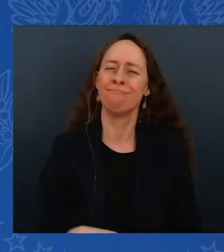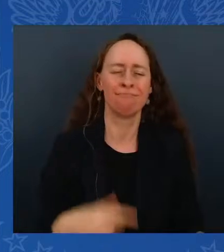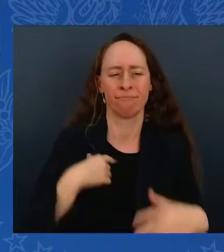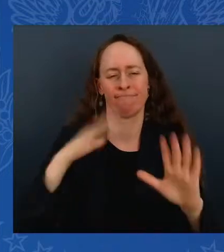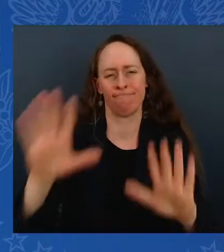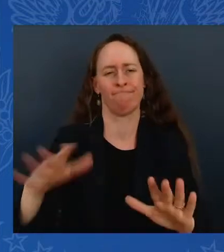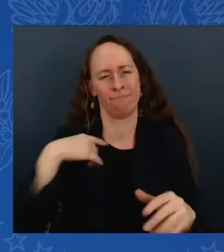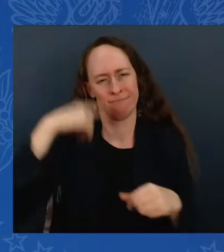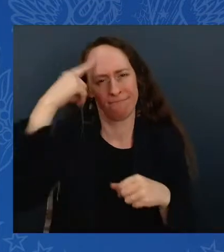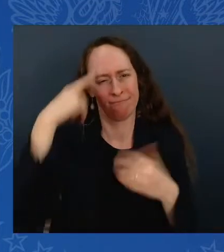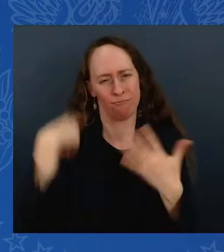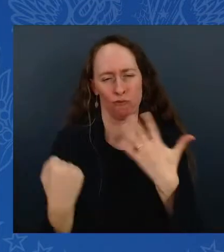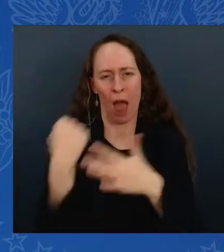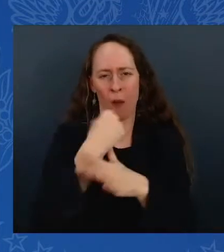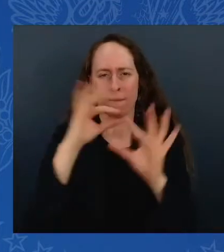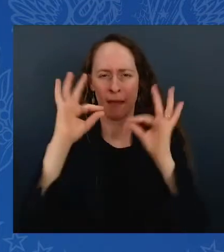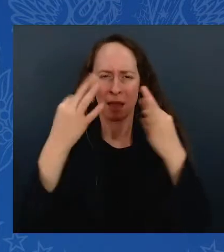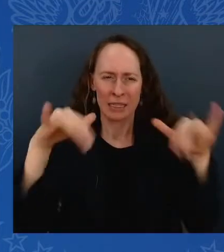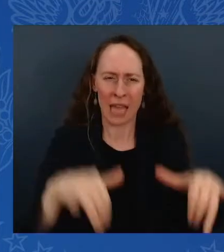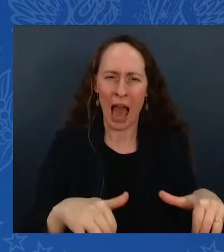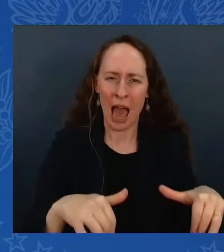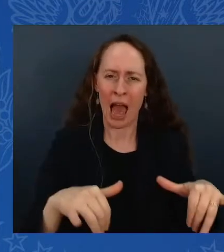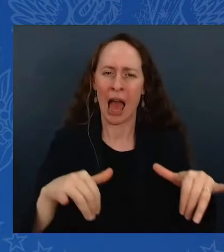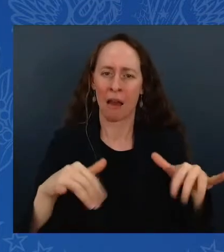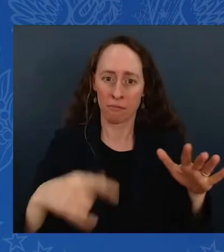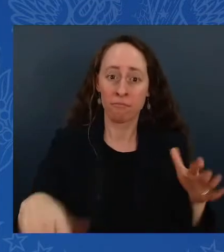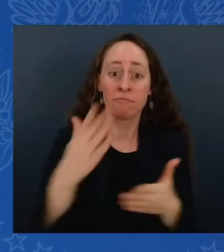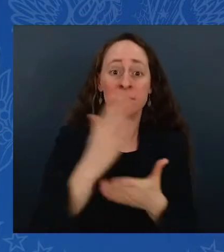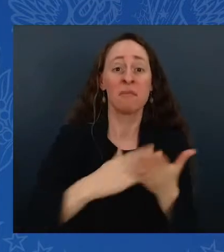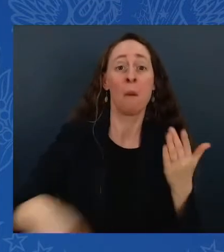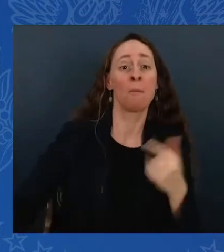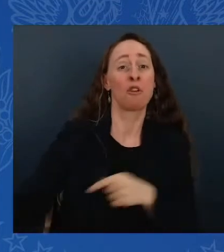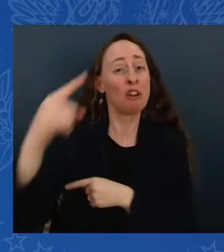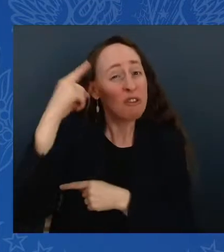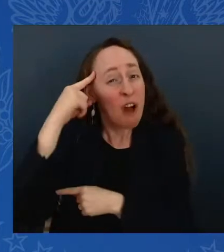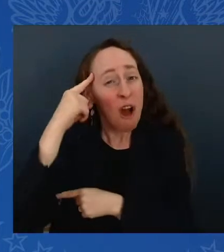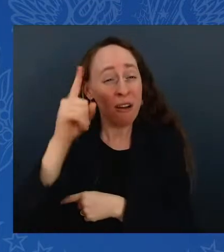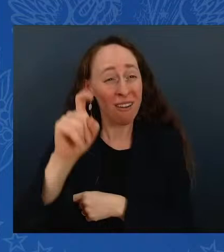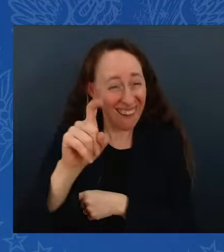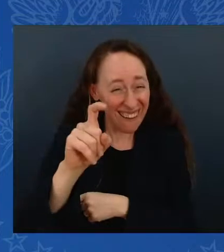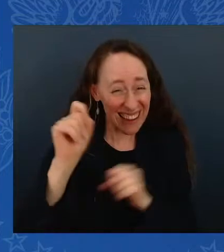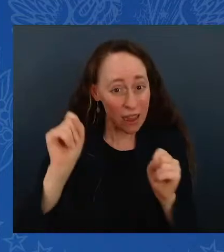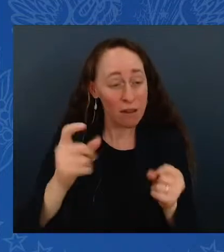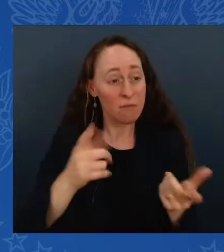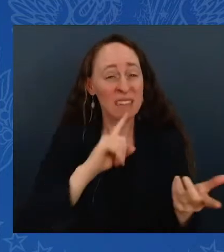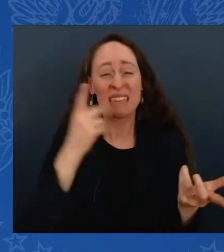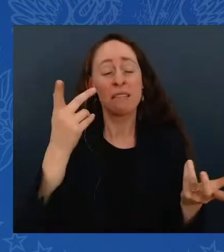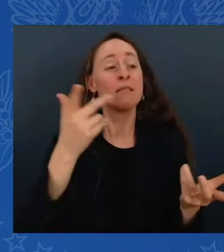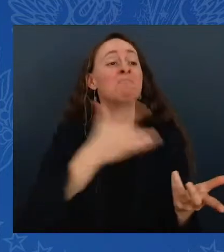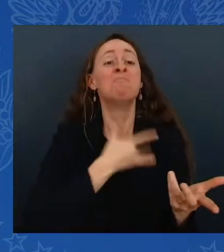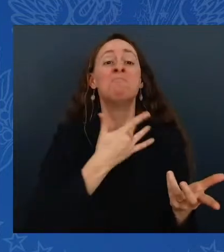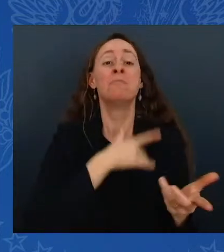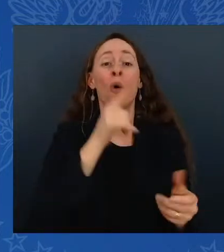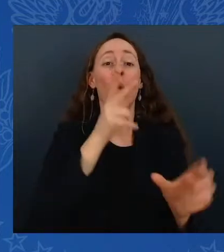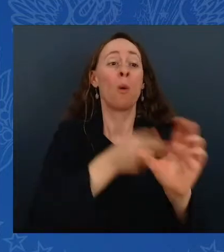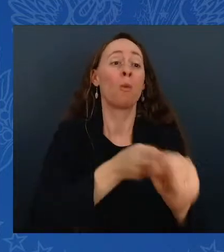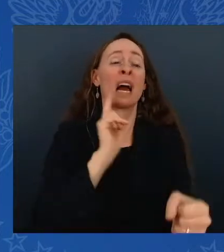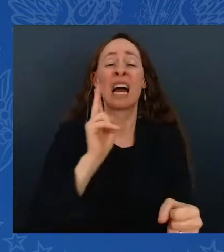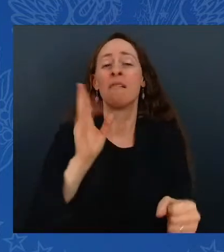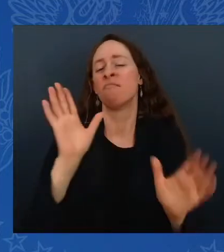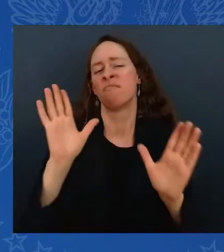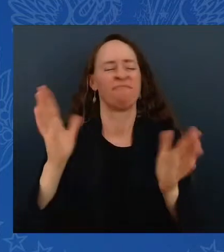we would leave the labor market and not come back to work. They refer to this as the Great Resignation. Remember that? The